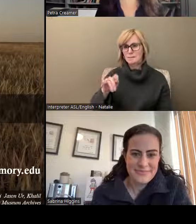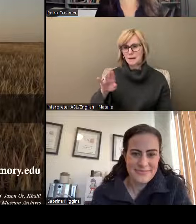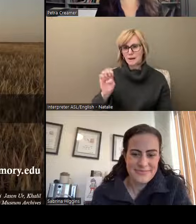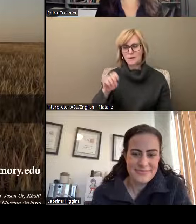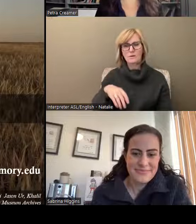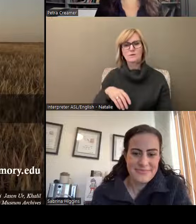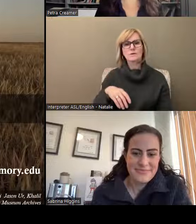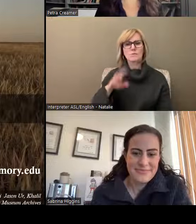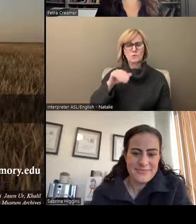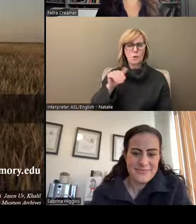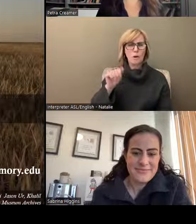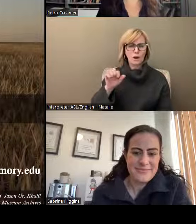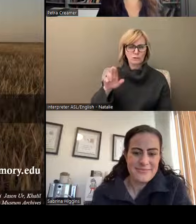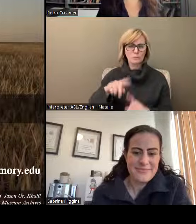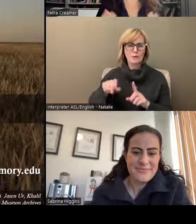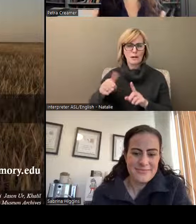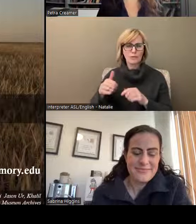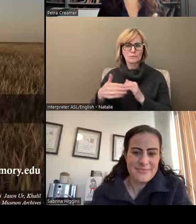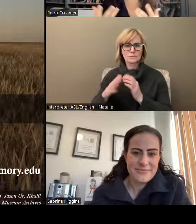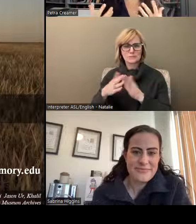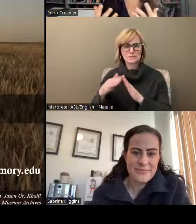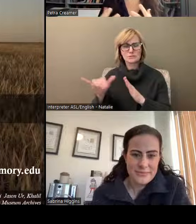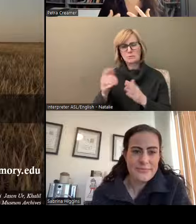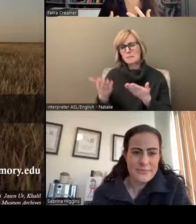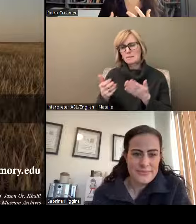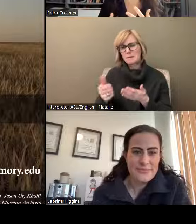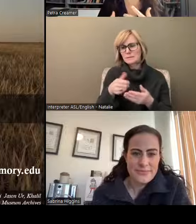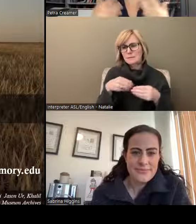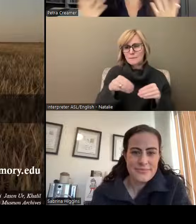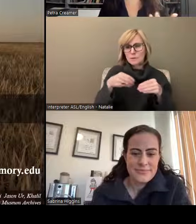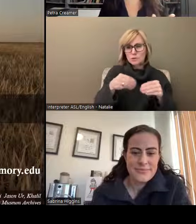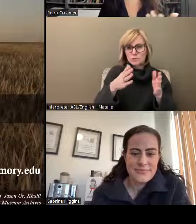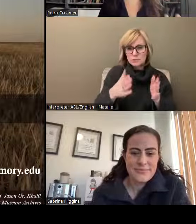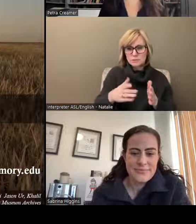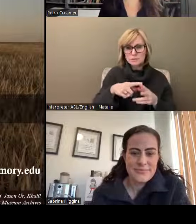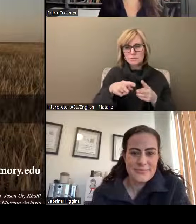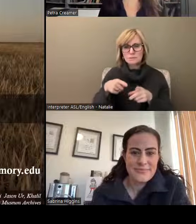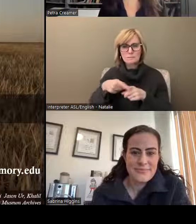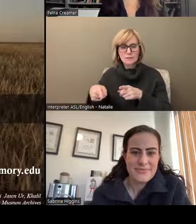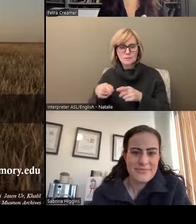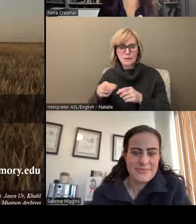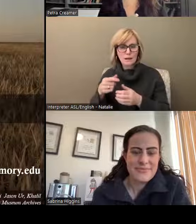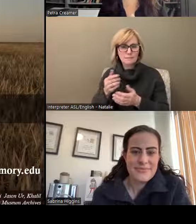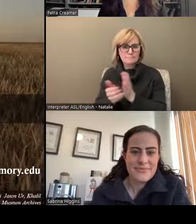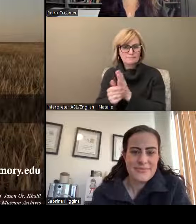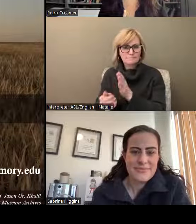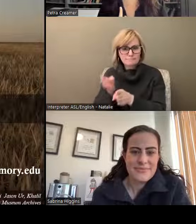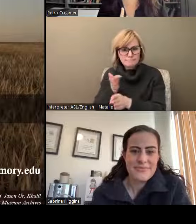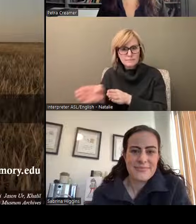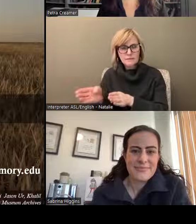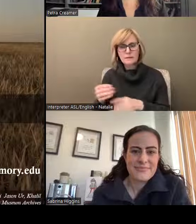we know that they're in other cities as well, possibly as merchants, possibly as specialized craftsmen.